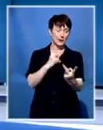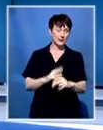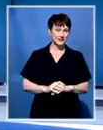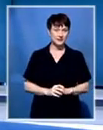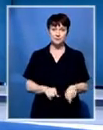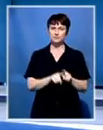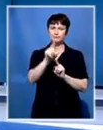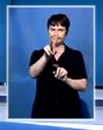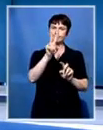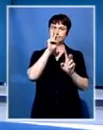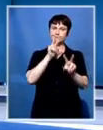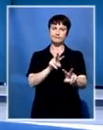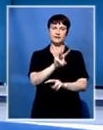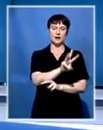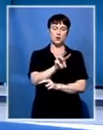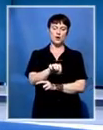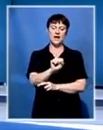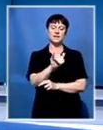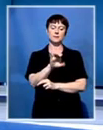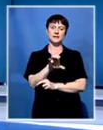You can also visit our website,